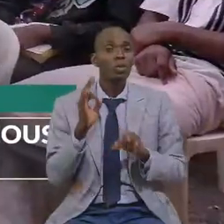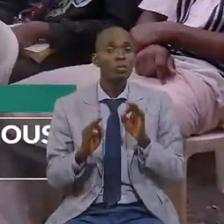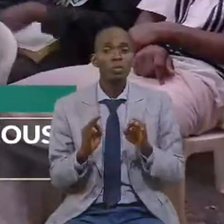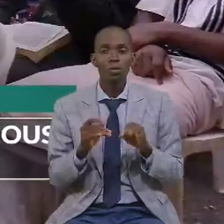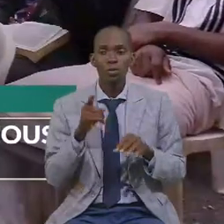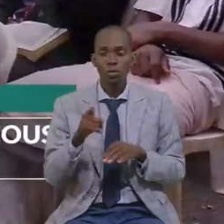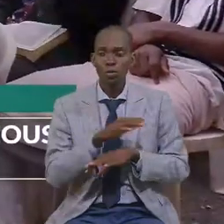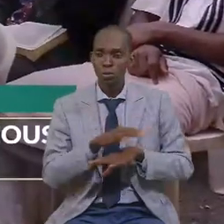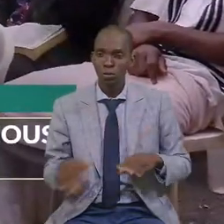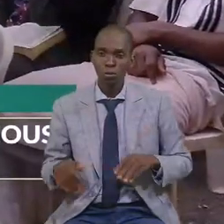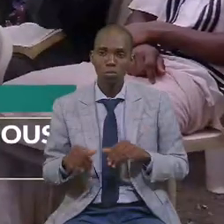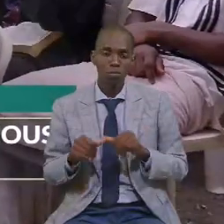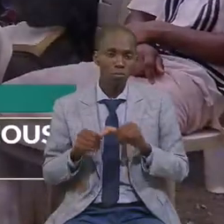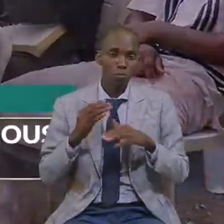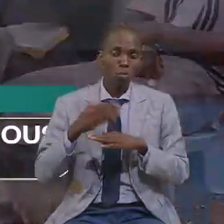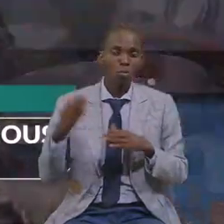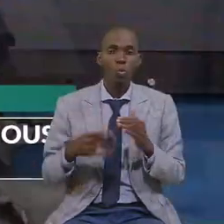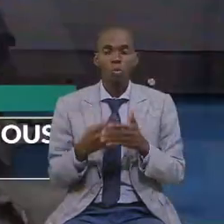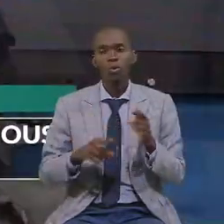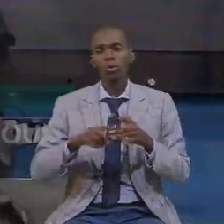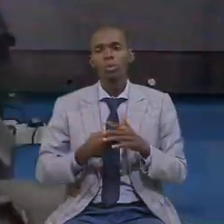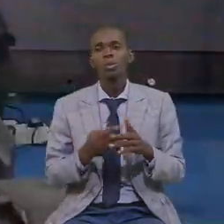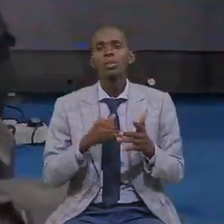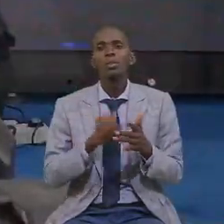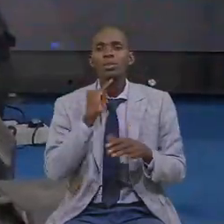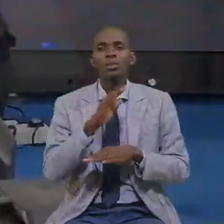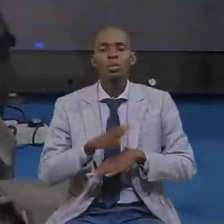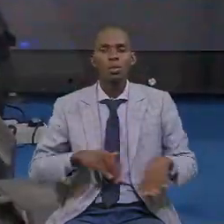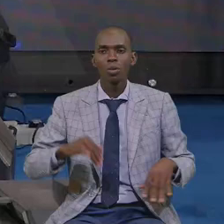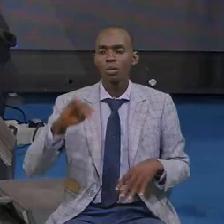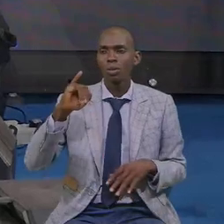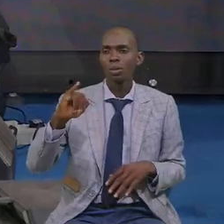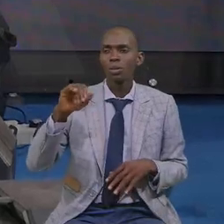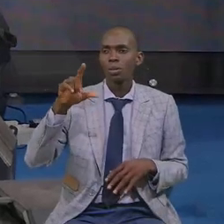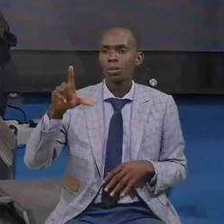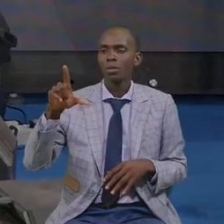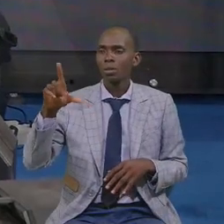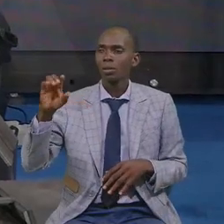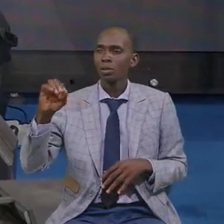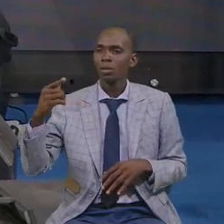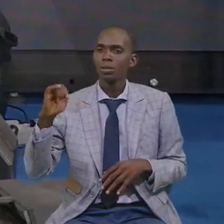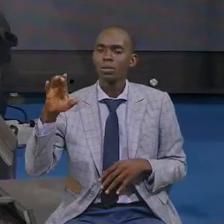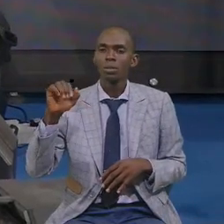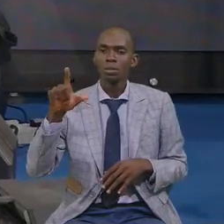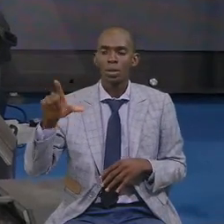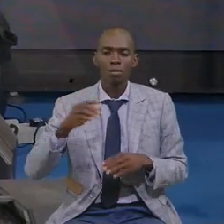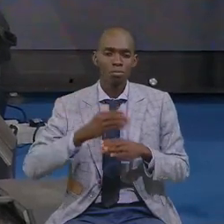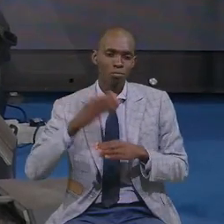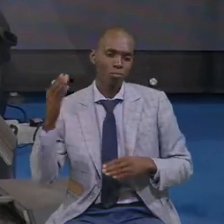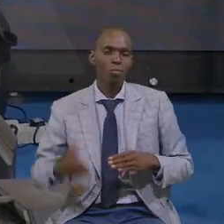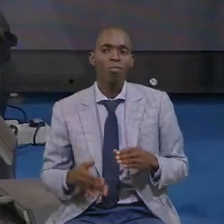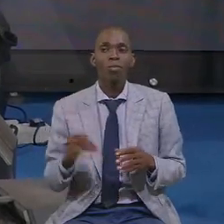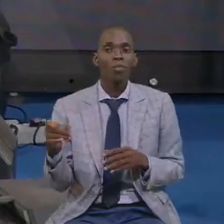to what we call a logical conclusion. They do not pursue until